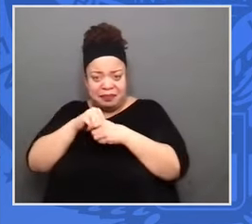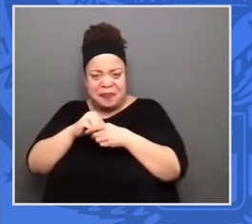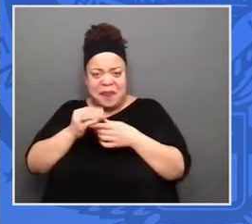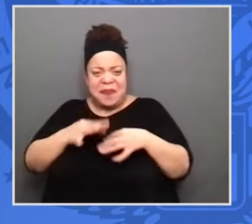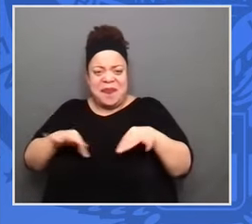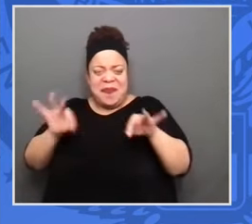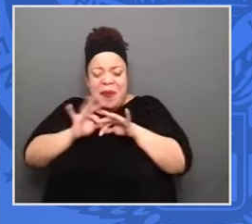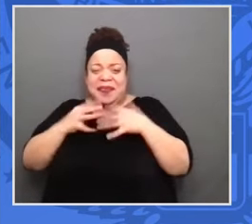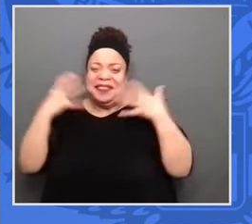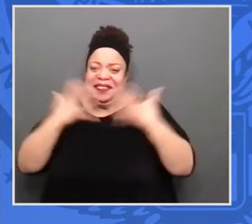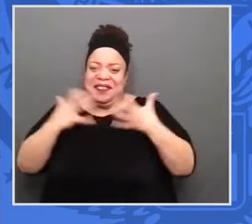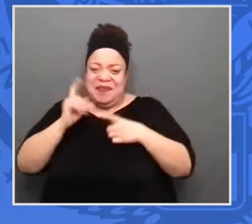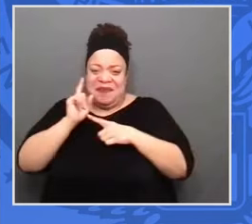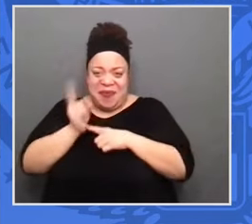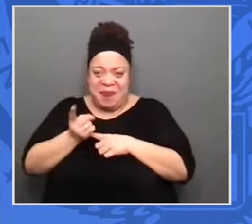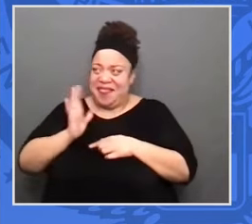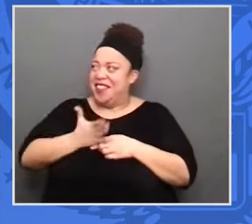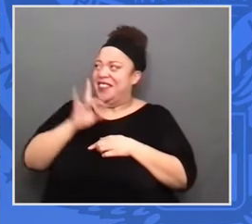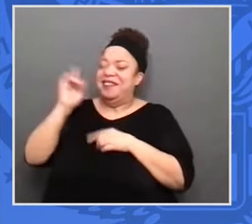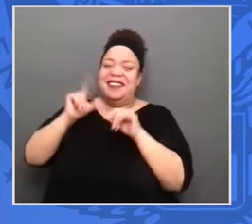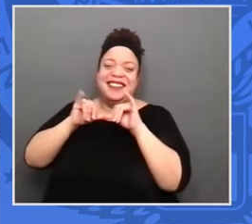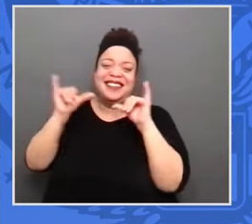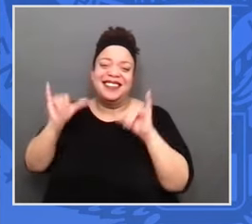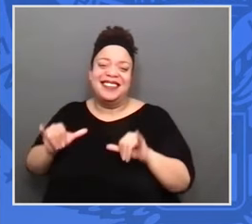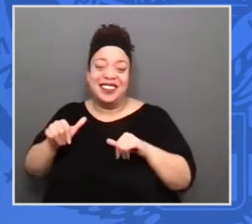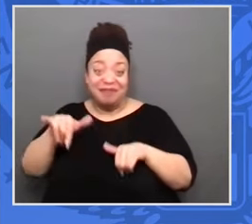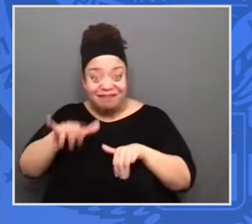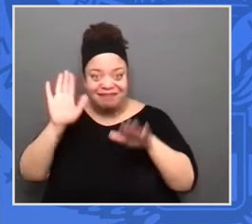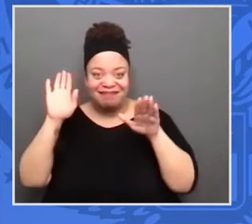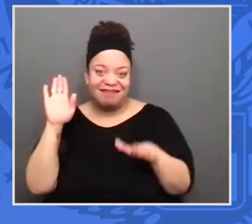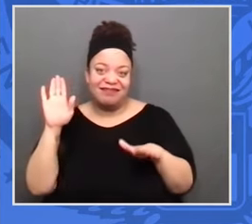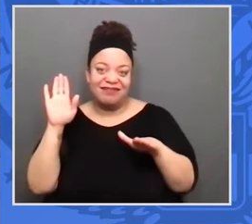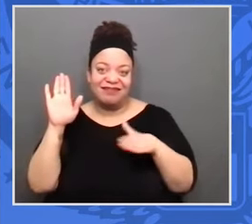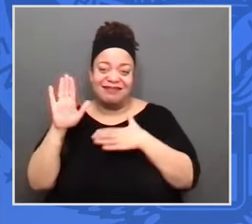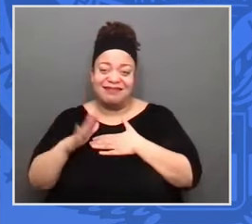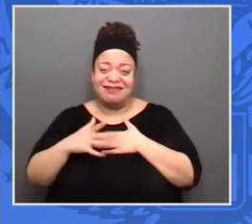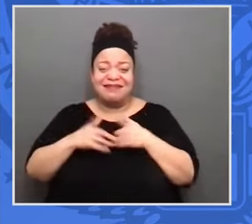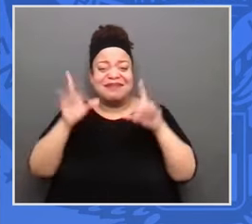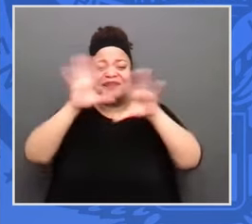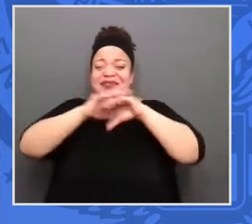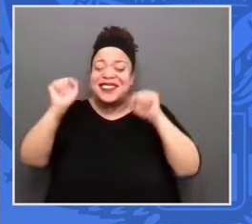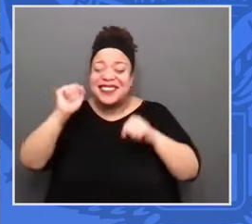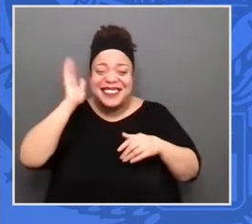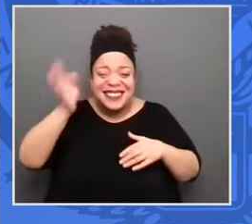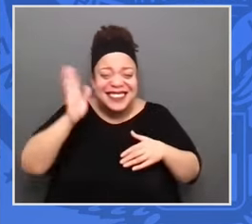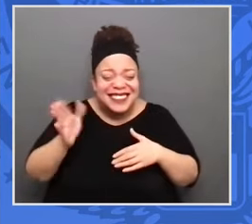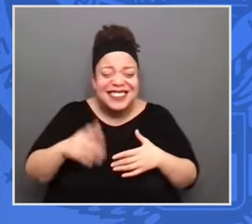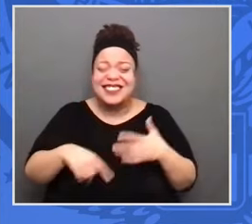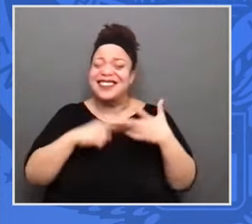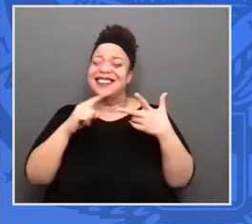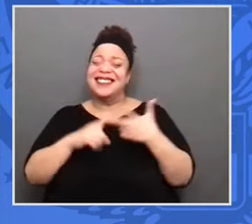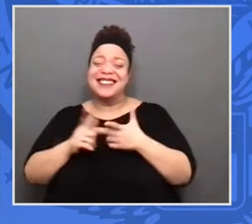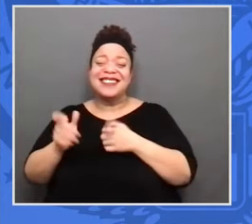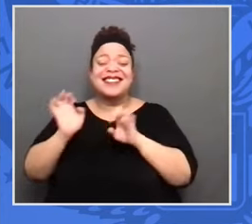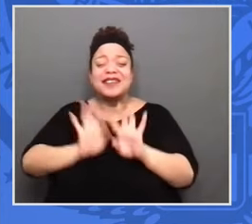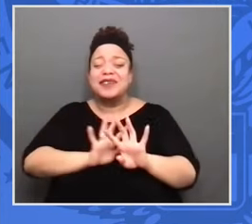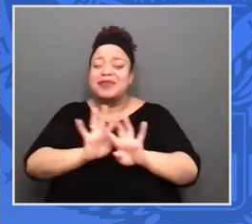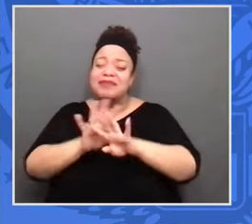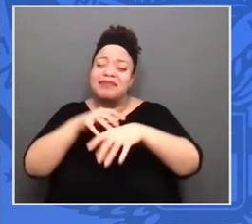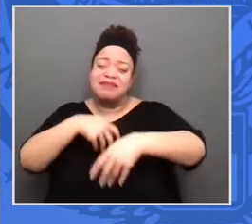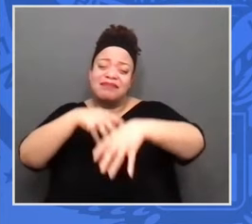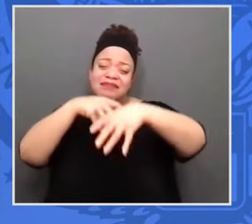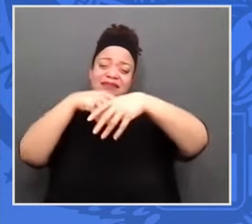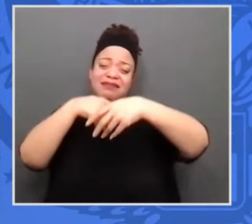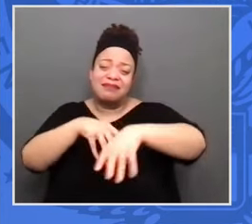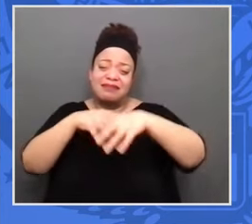the president's speech, to the parade across America, and the procession to the White House. We've been reminded that it's our responsibility